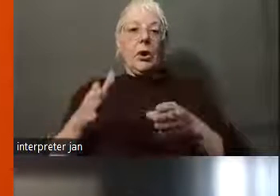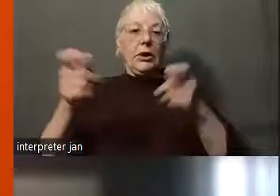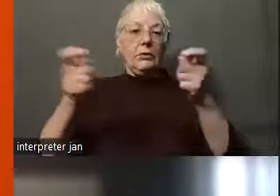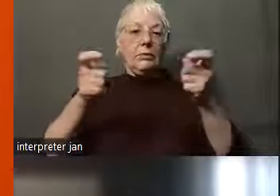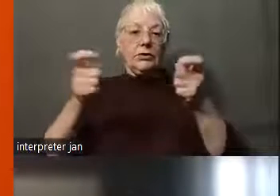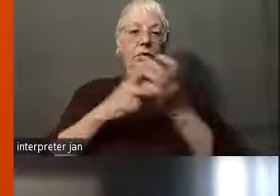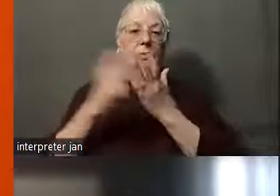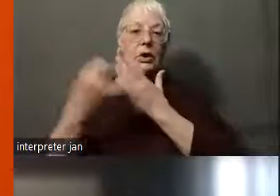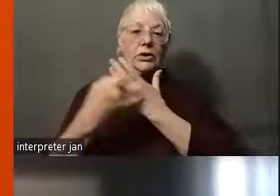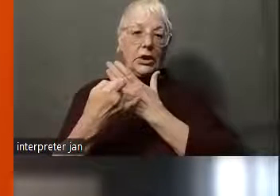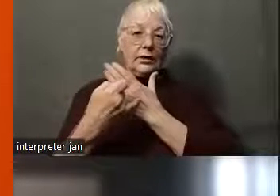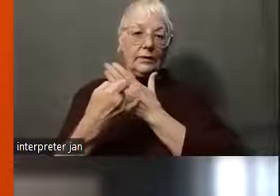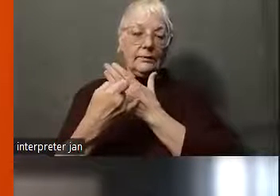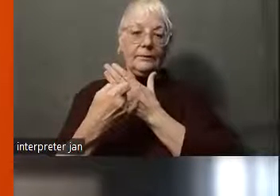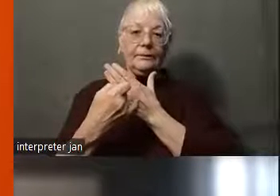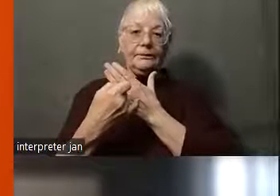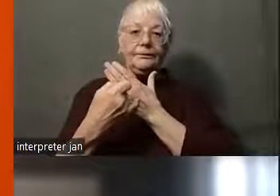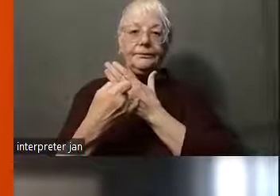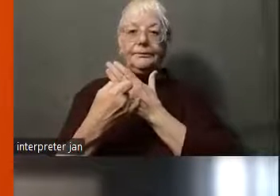project.